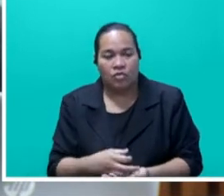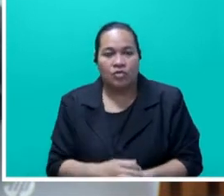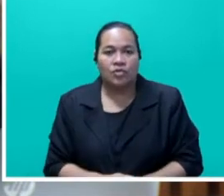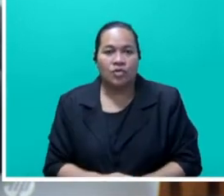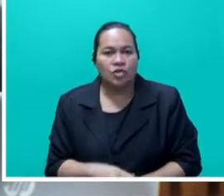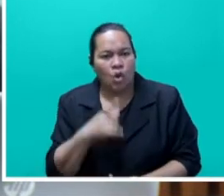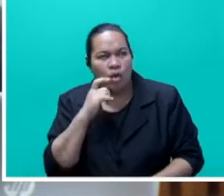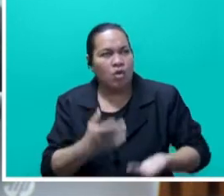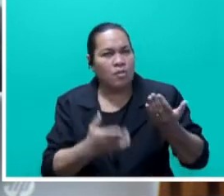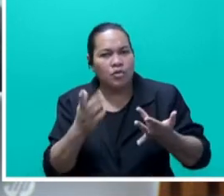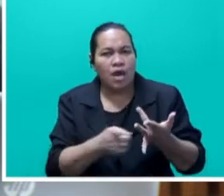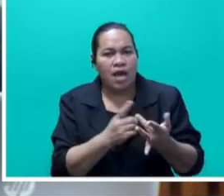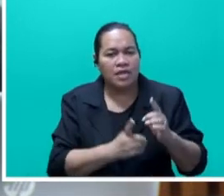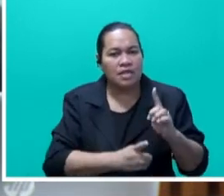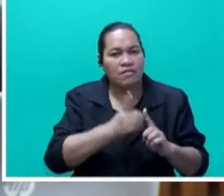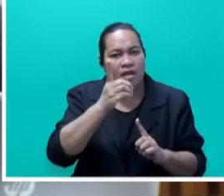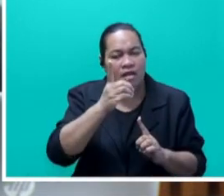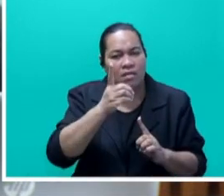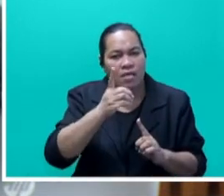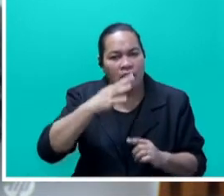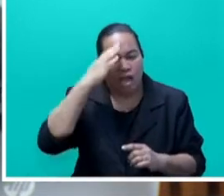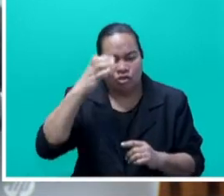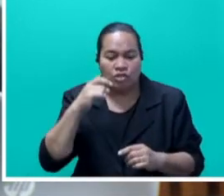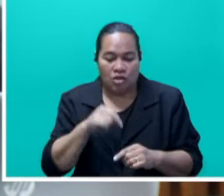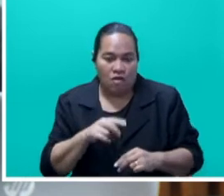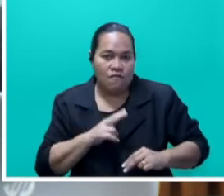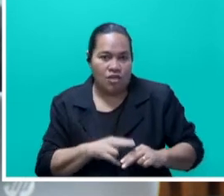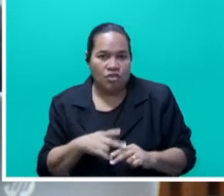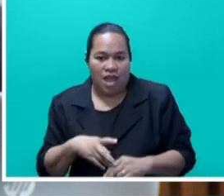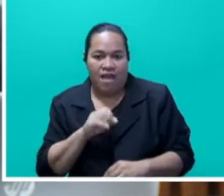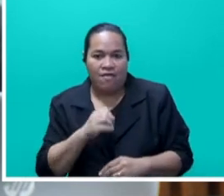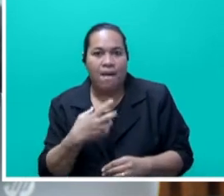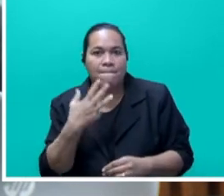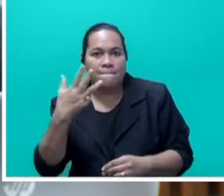Mr. Speaker. 1:9, Mr. Speaker. Mr. Speaker,